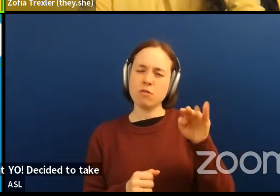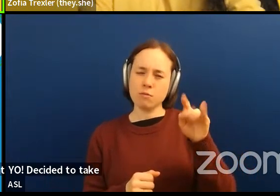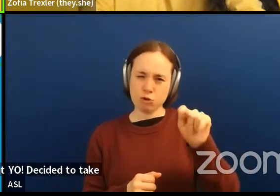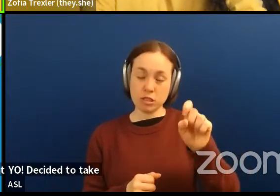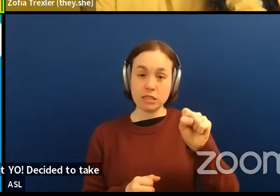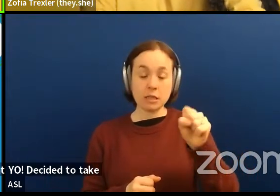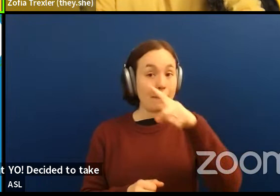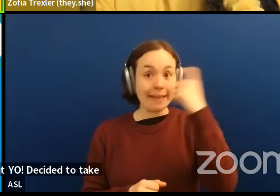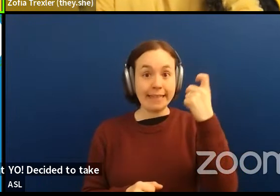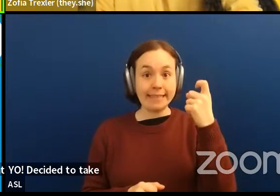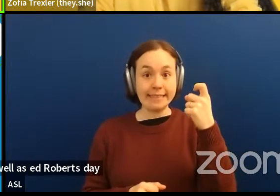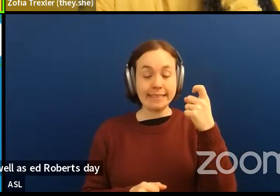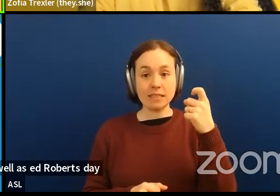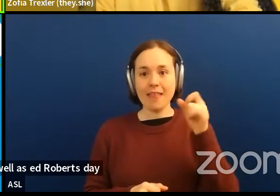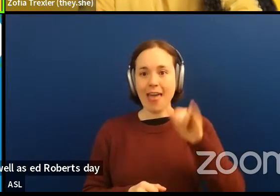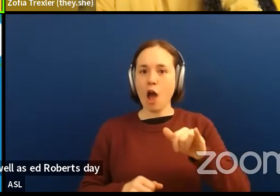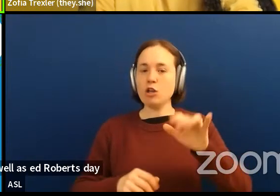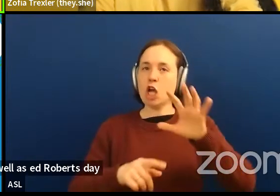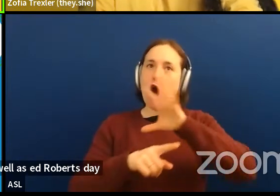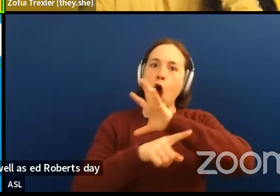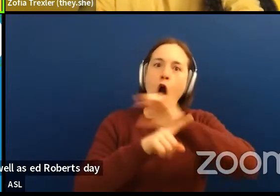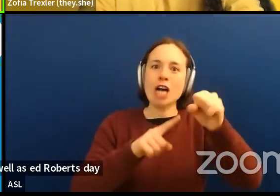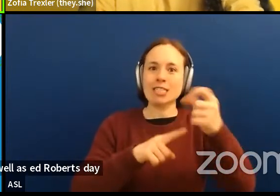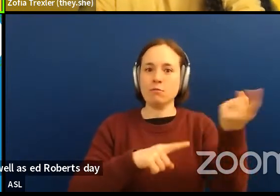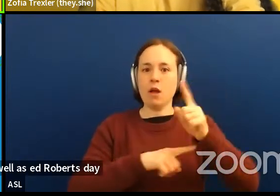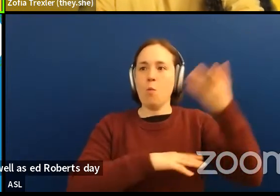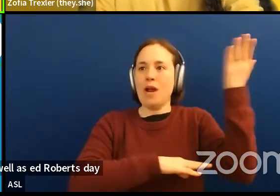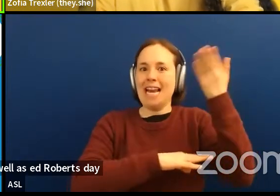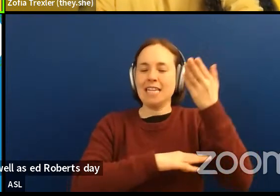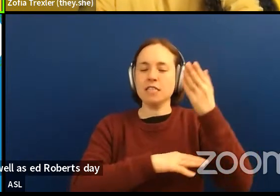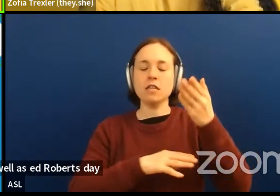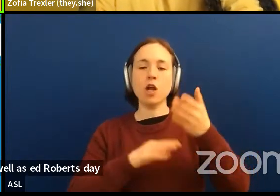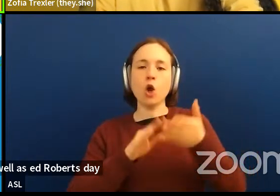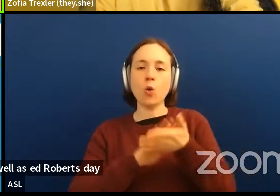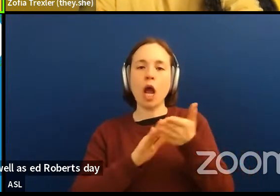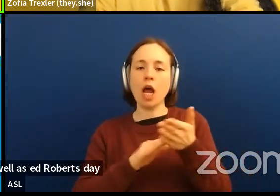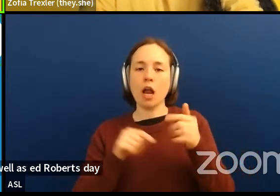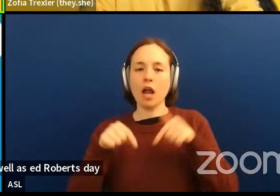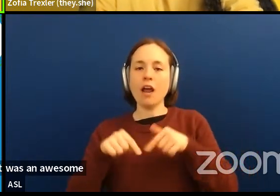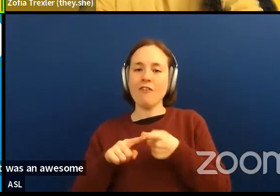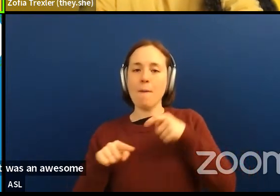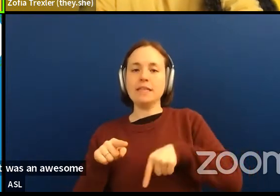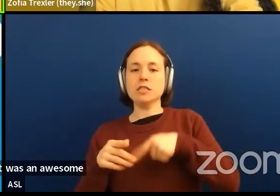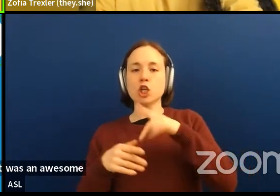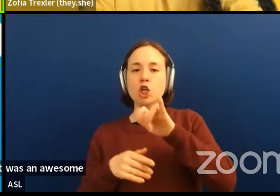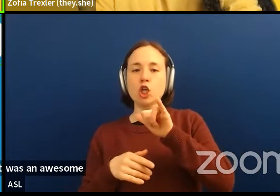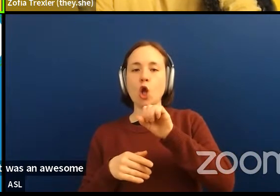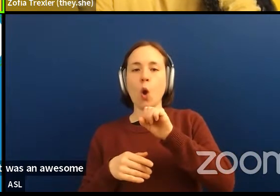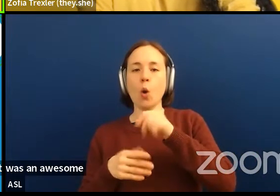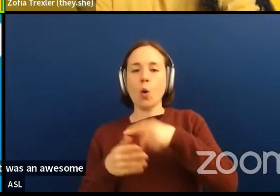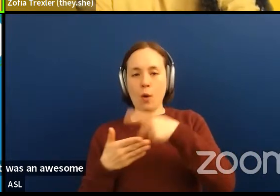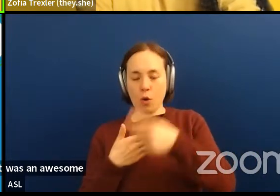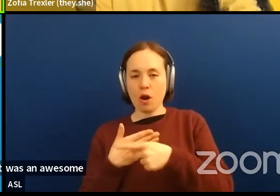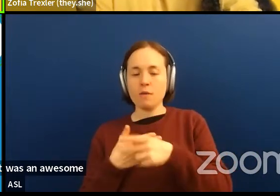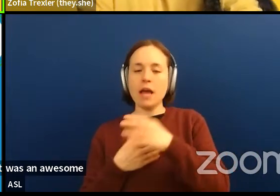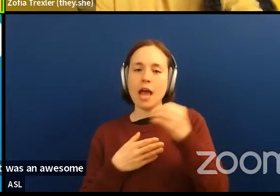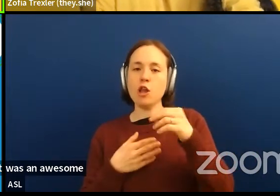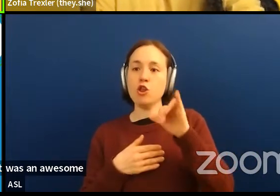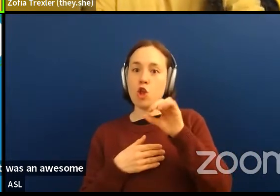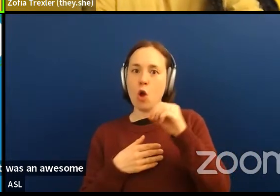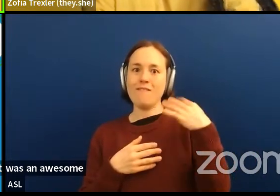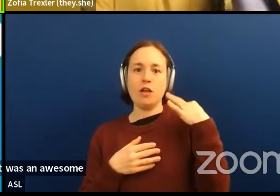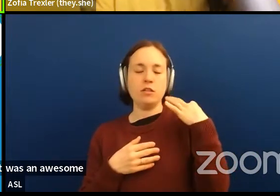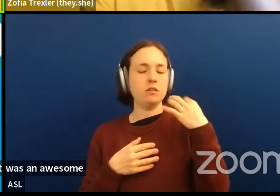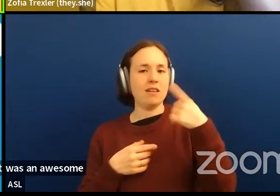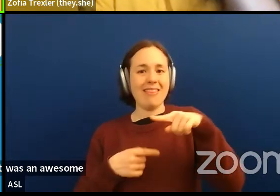it was a really awesome presentation that was run by our Yo program and our Yo volunteers, and they did